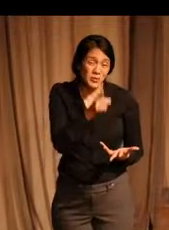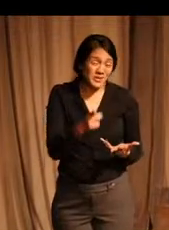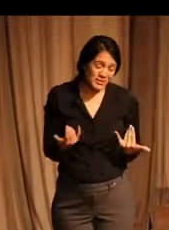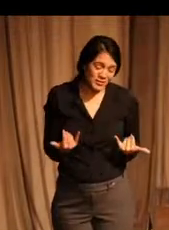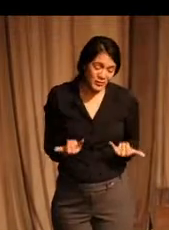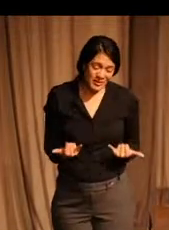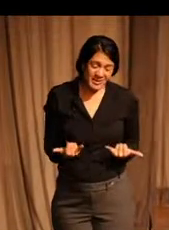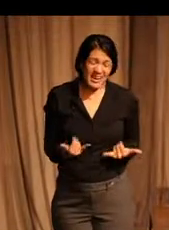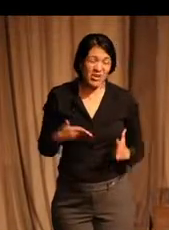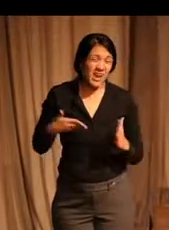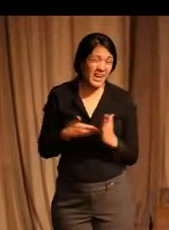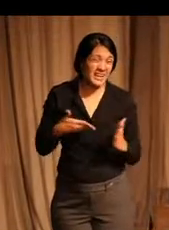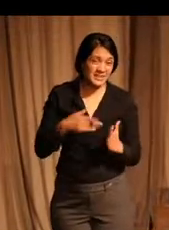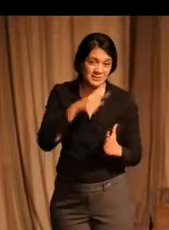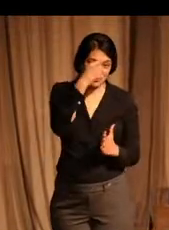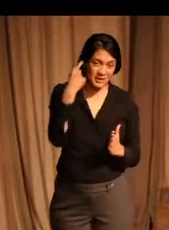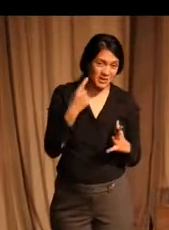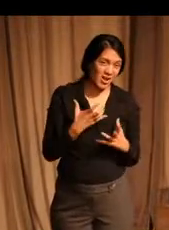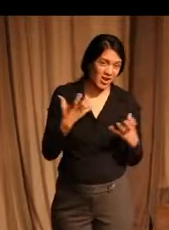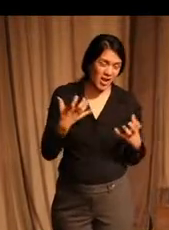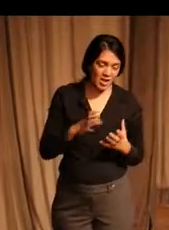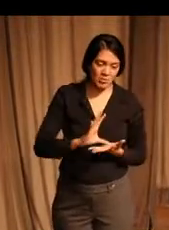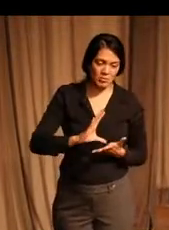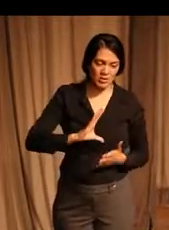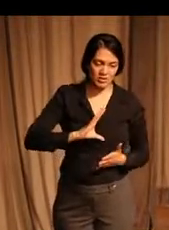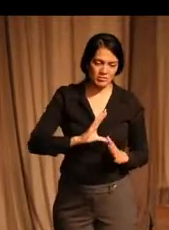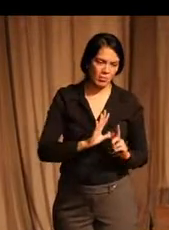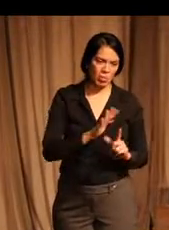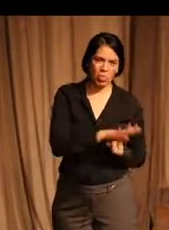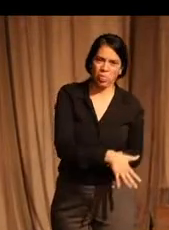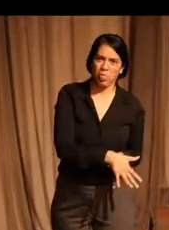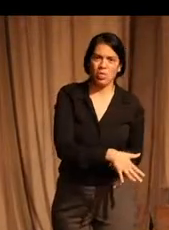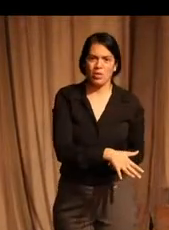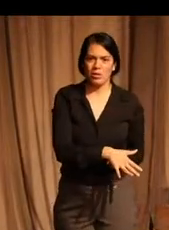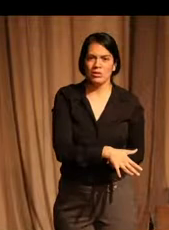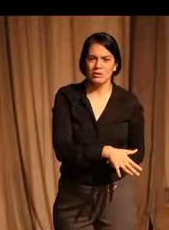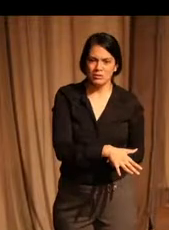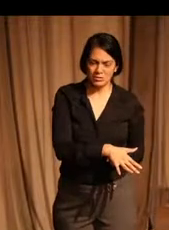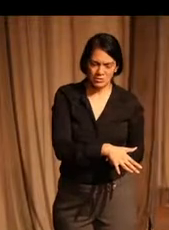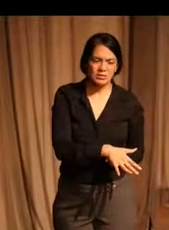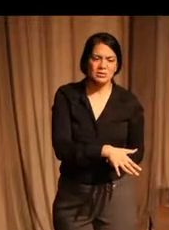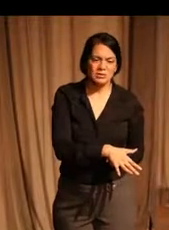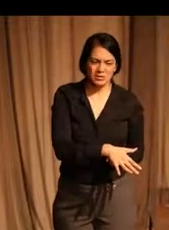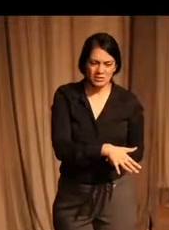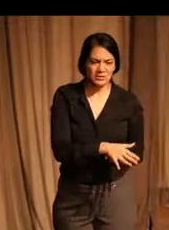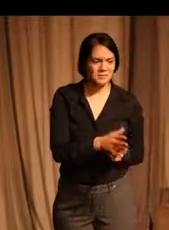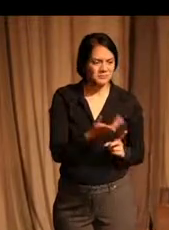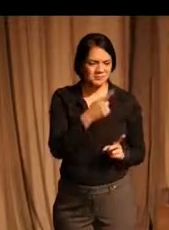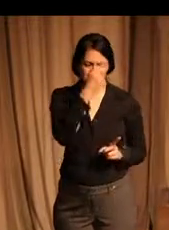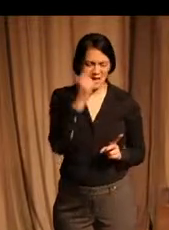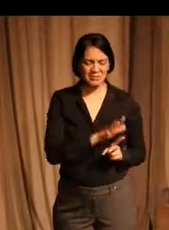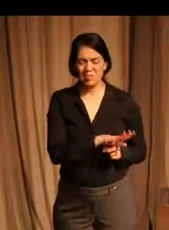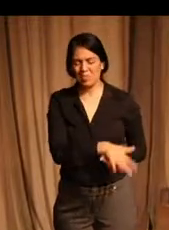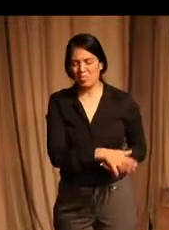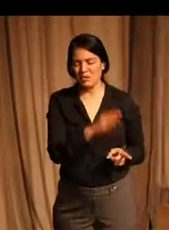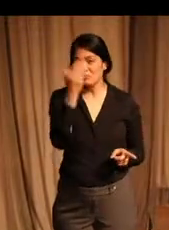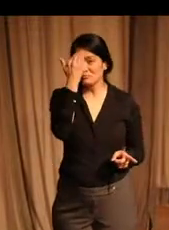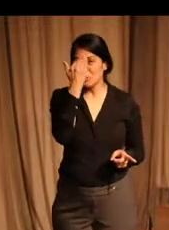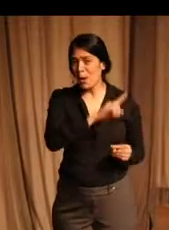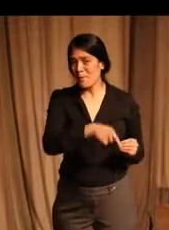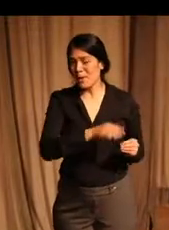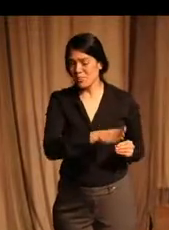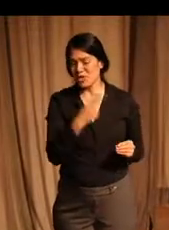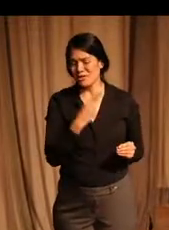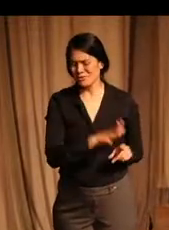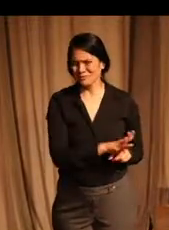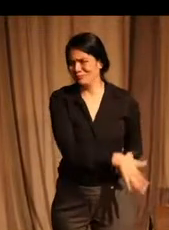of anti-blackness and oppression that are attempting to be obscured at the moment because they make